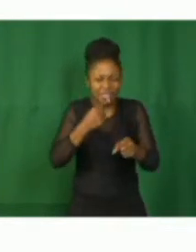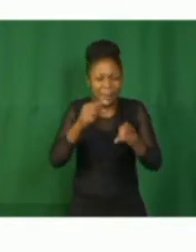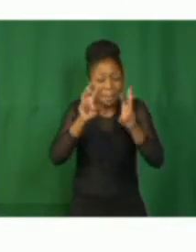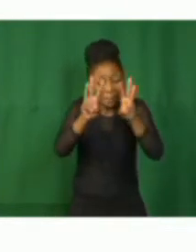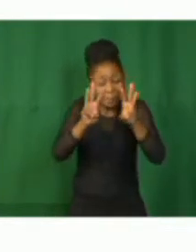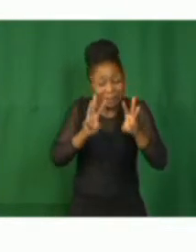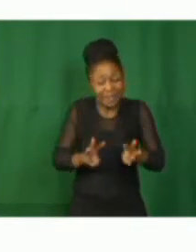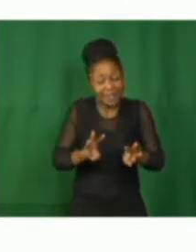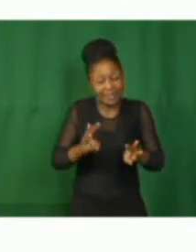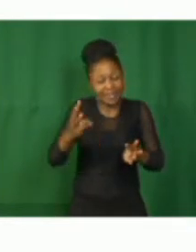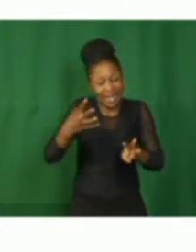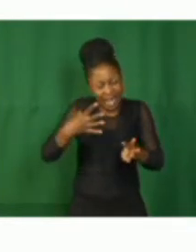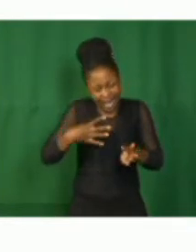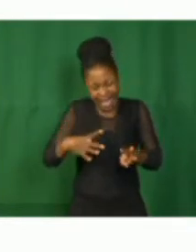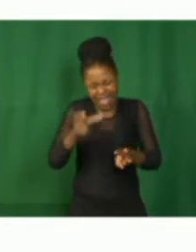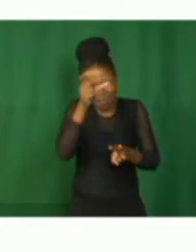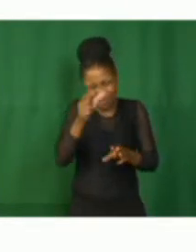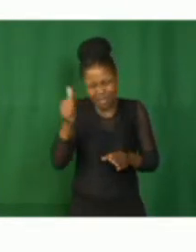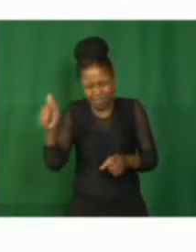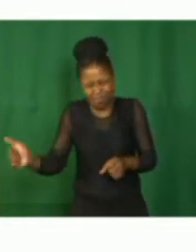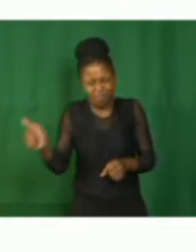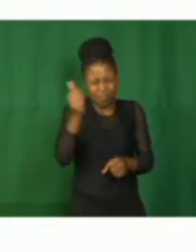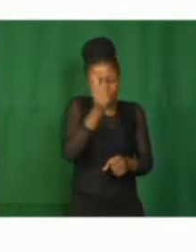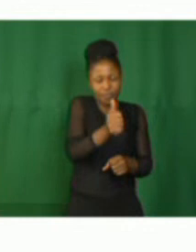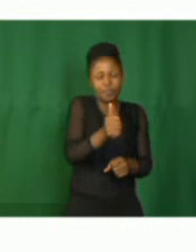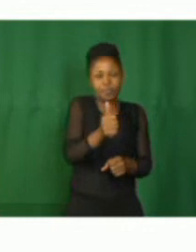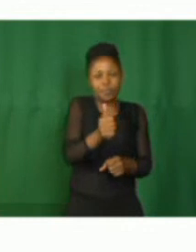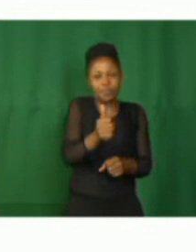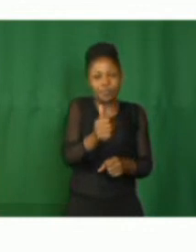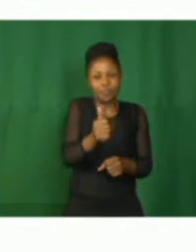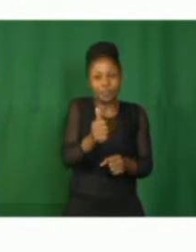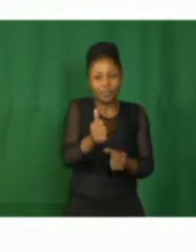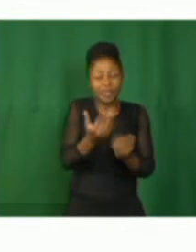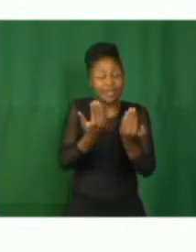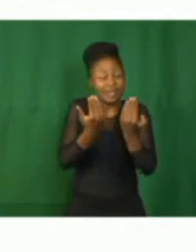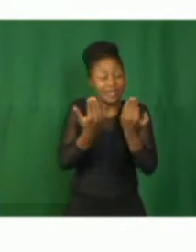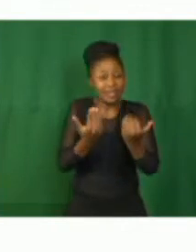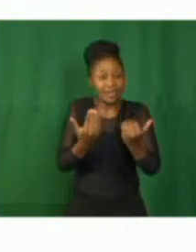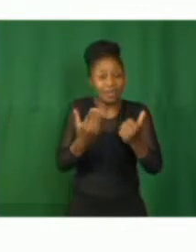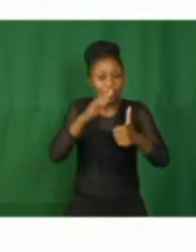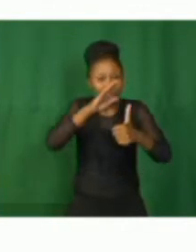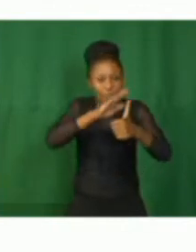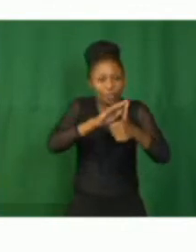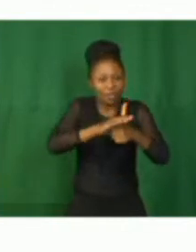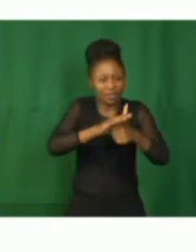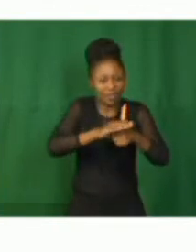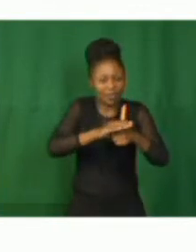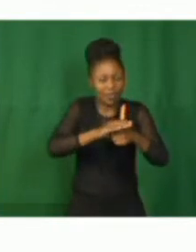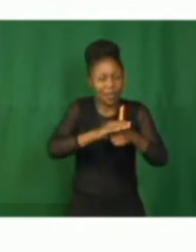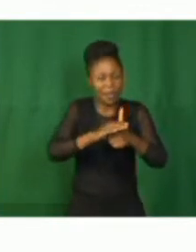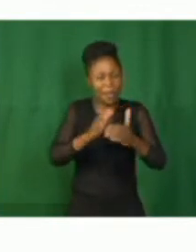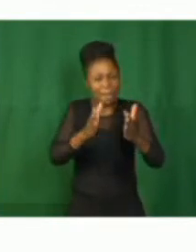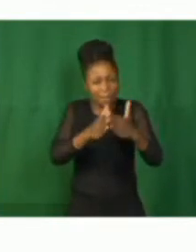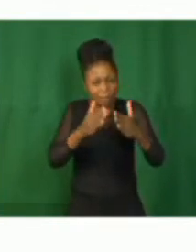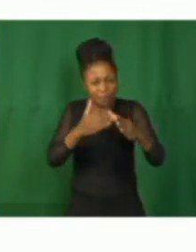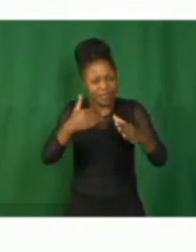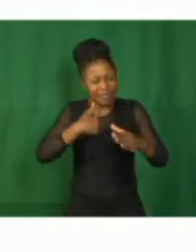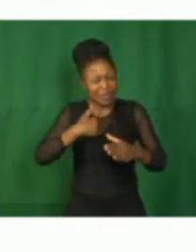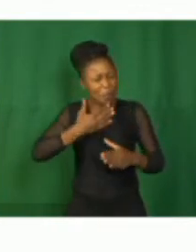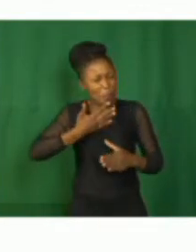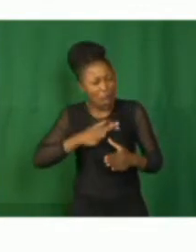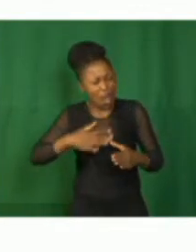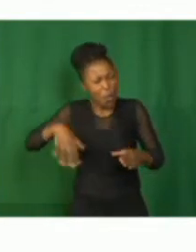And lastly, it is important because we want to do what? To complete the number of